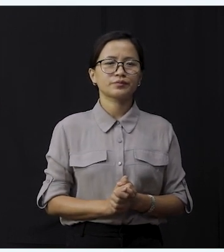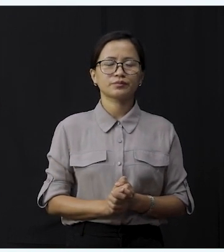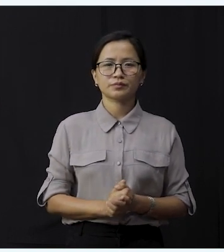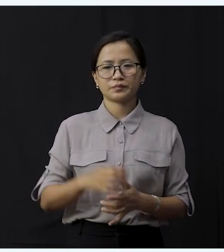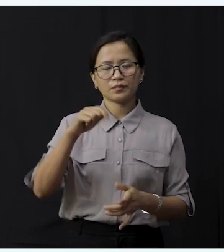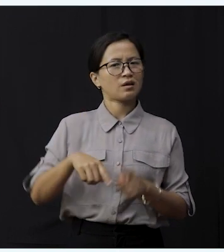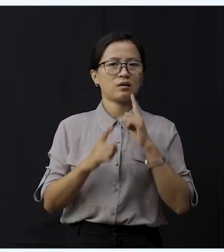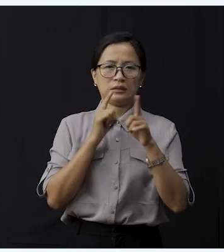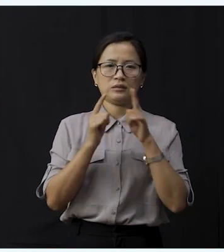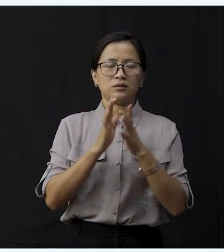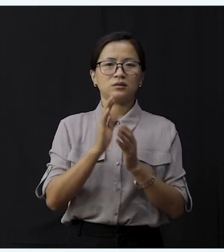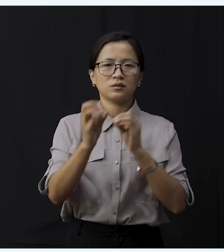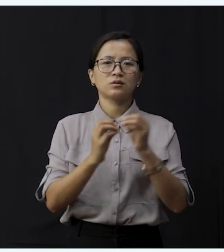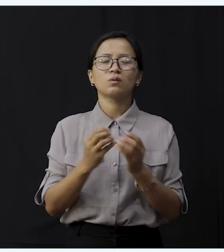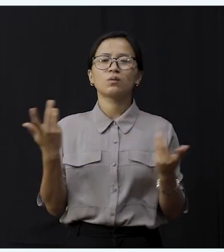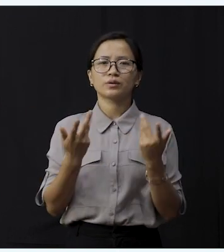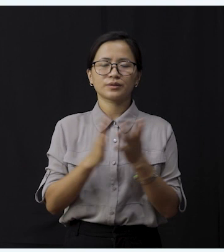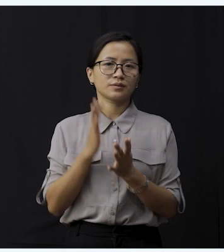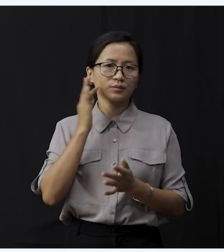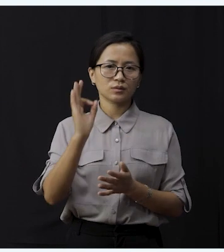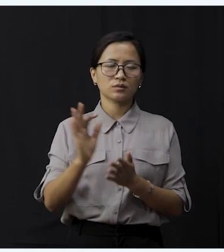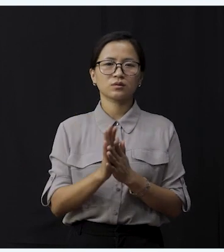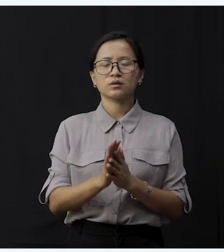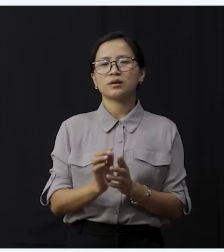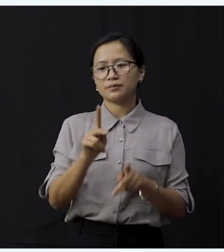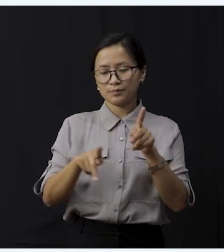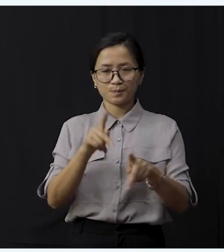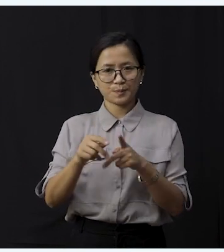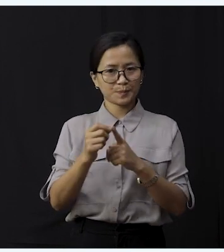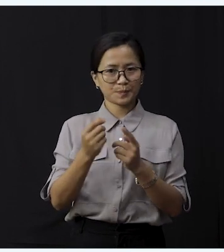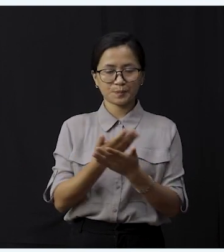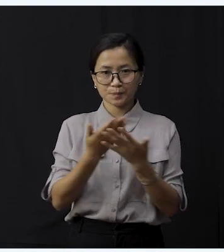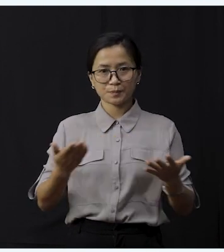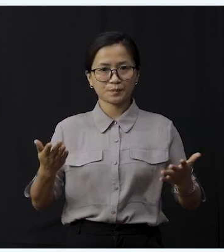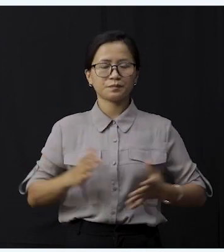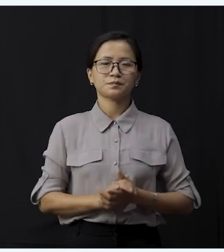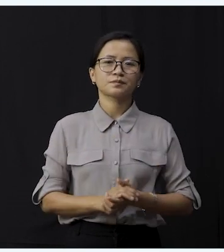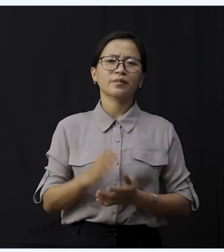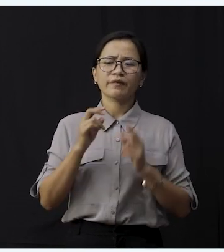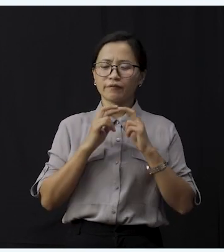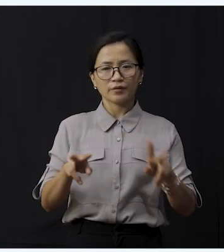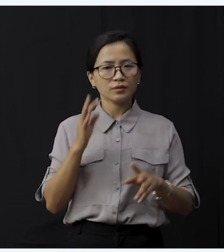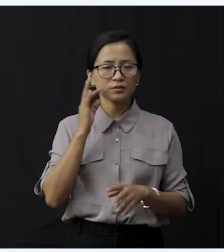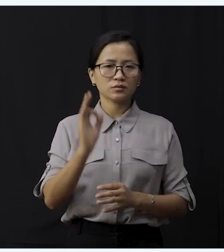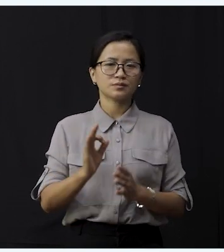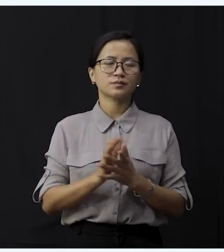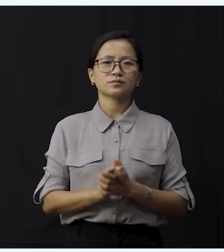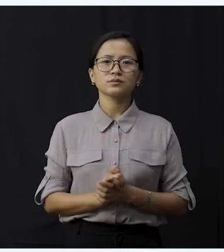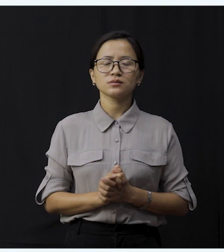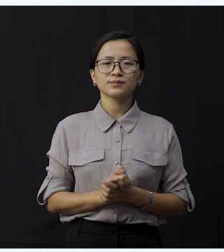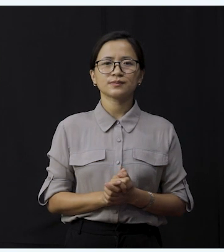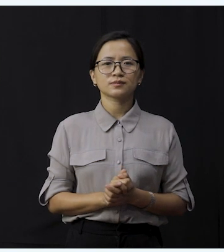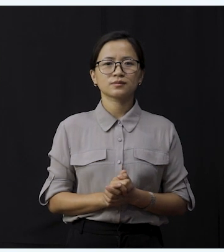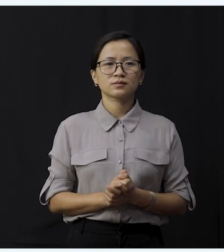Let us now discuss about what are the importance of a public property. So it is very important. Public property